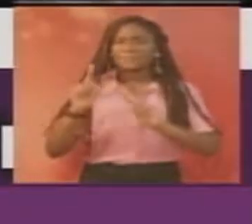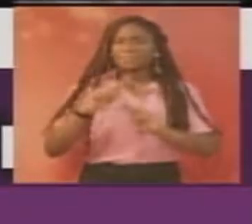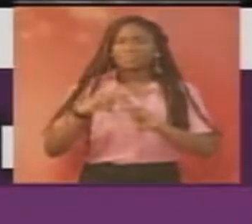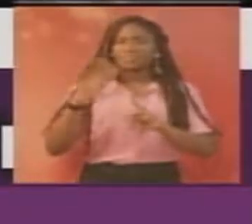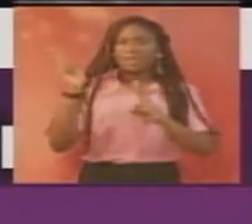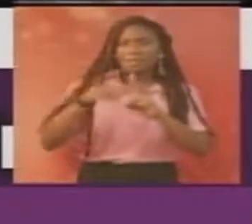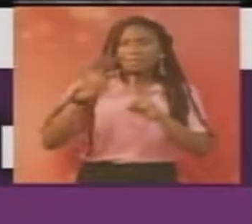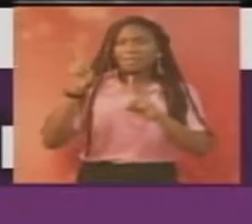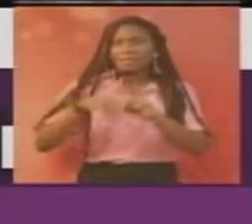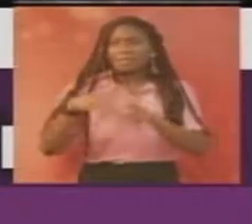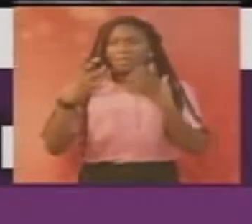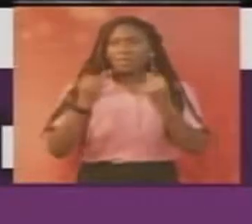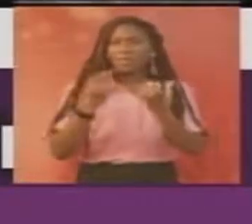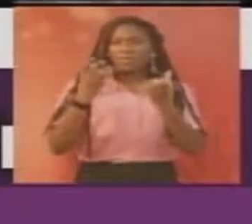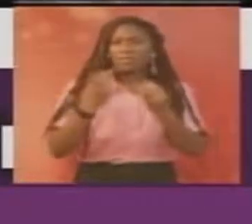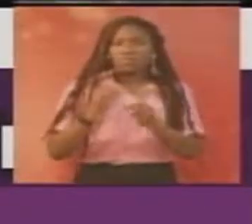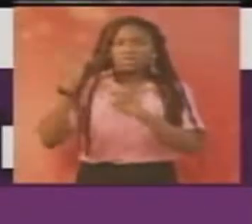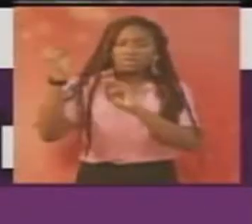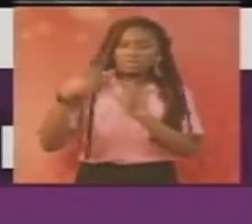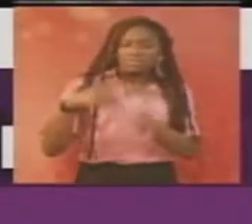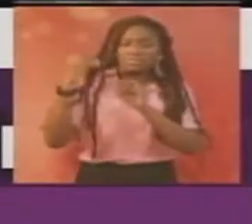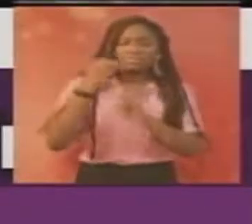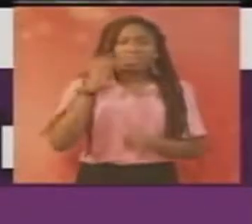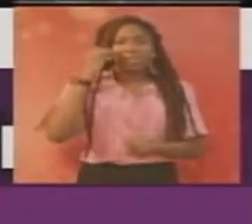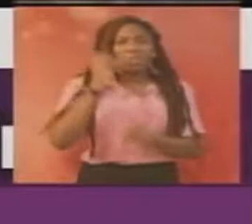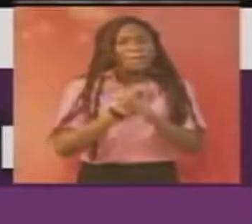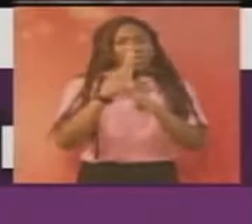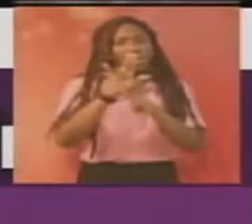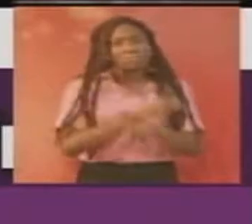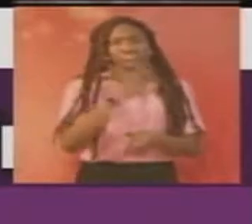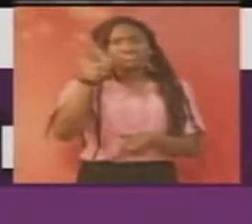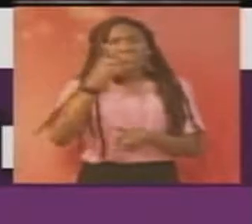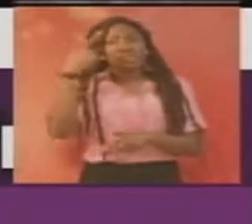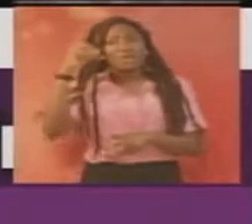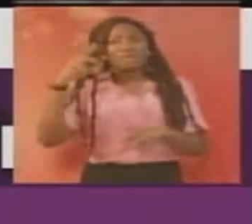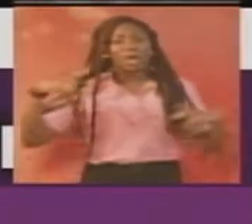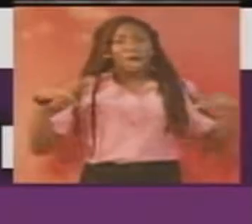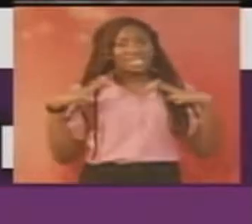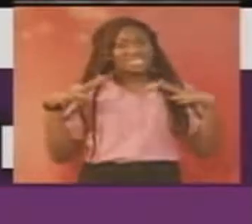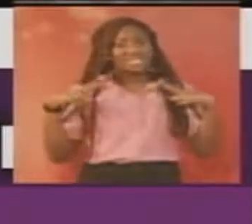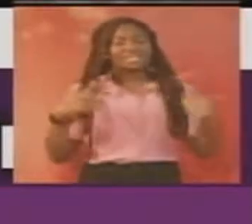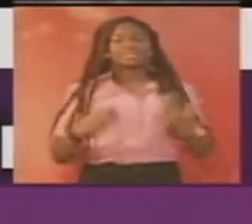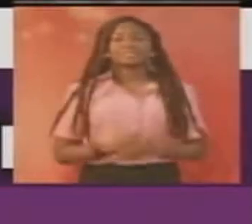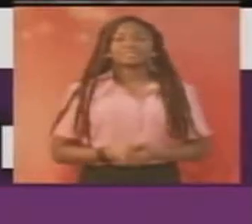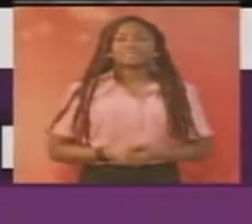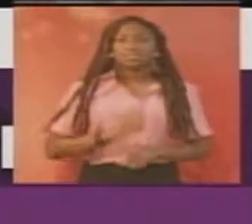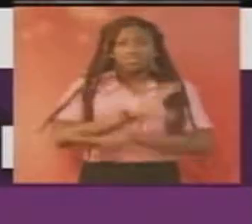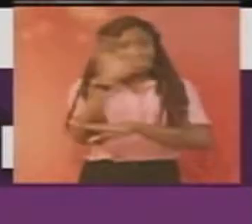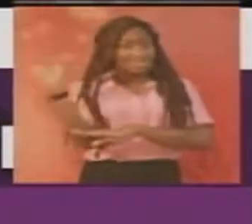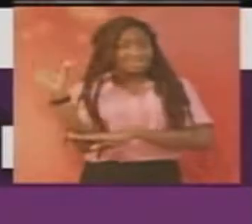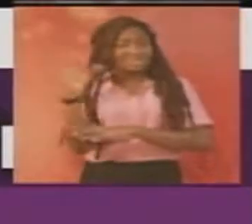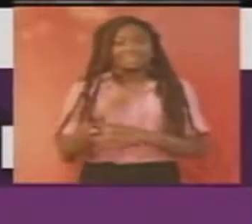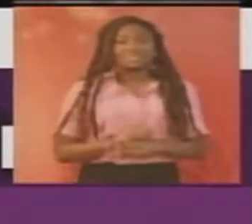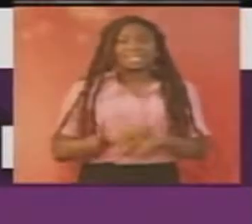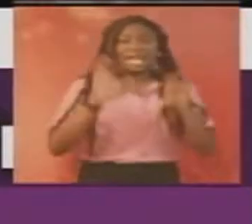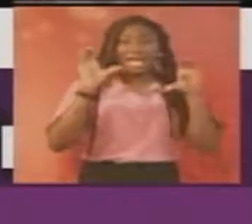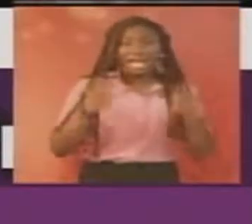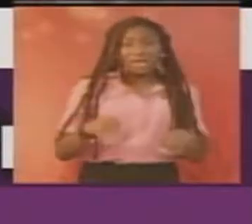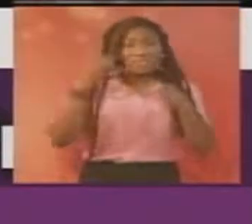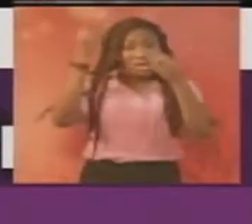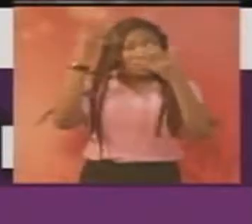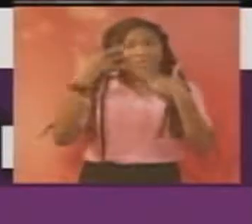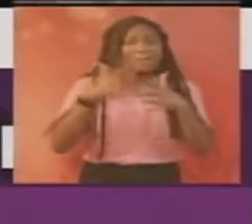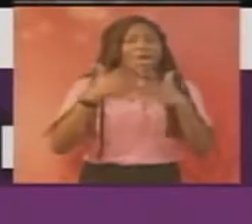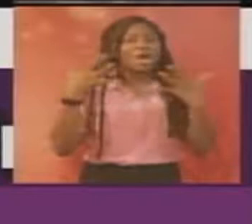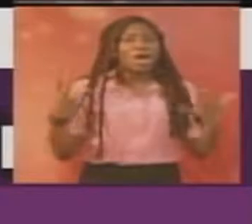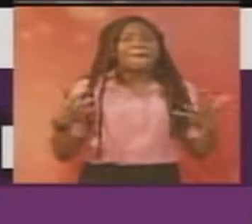holidays? If you know what, Dr. Hines, that's part of my first question. My second question is, would you be able to give us an idea of how much